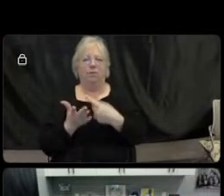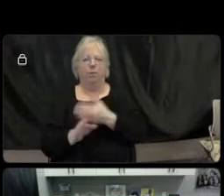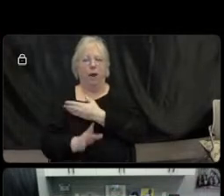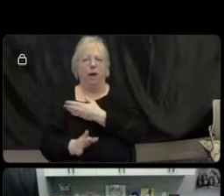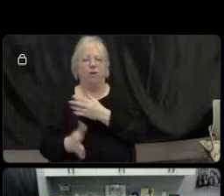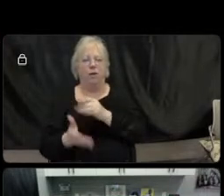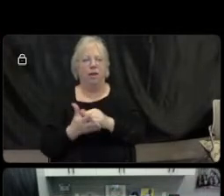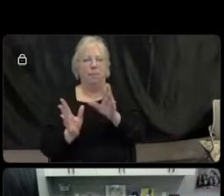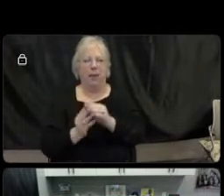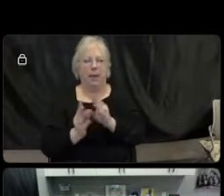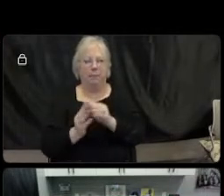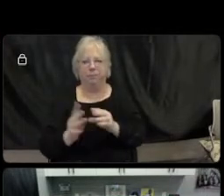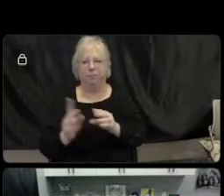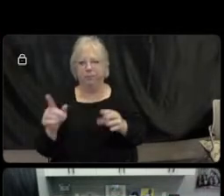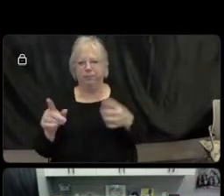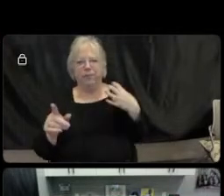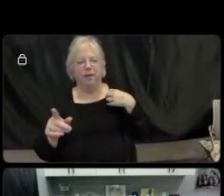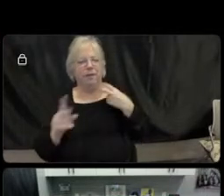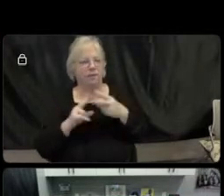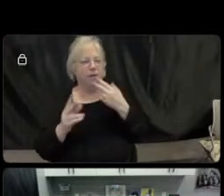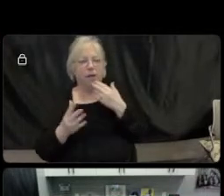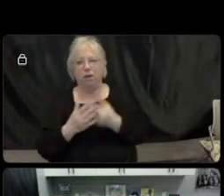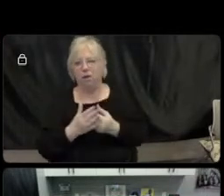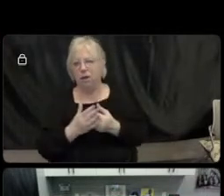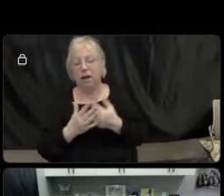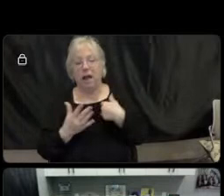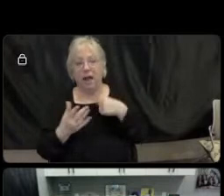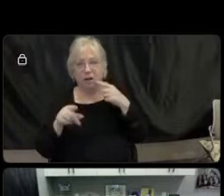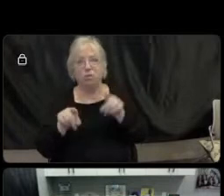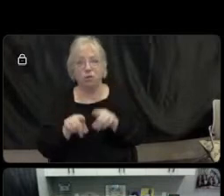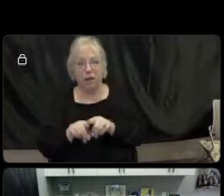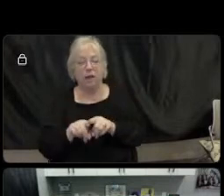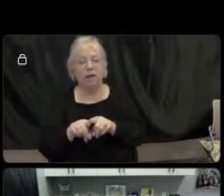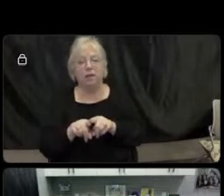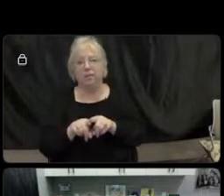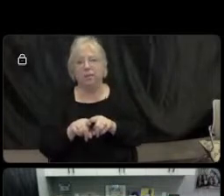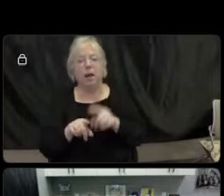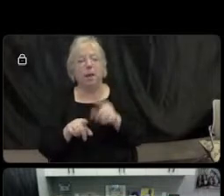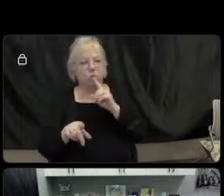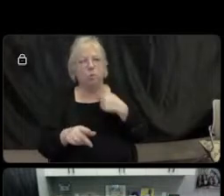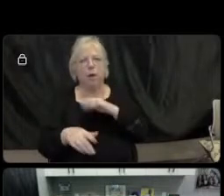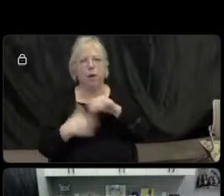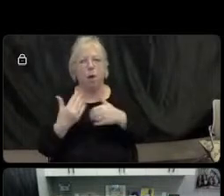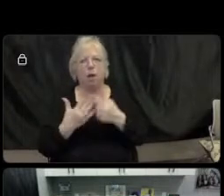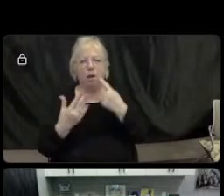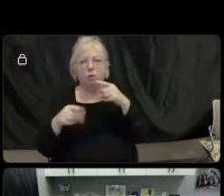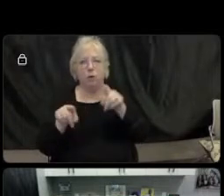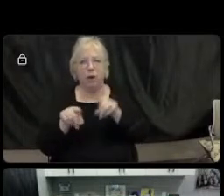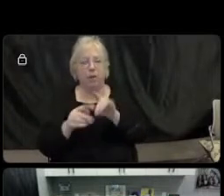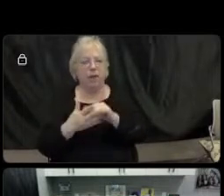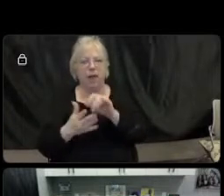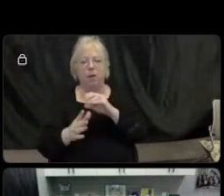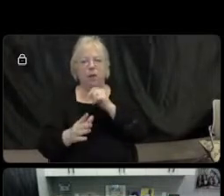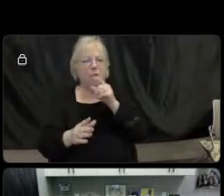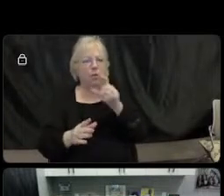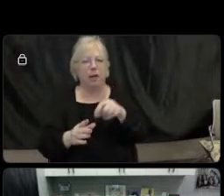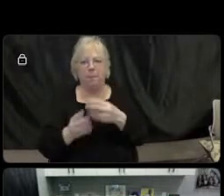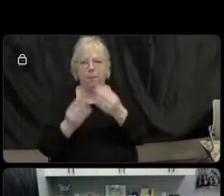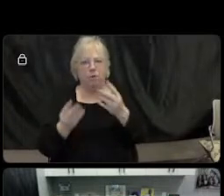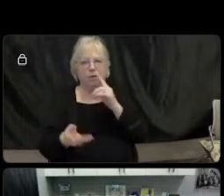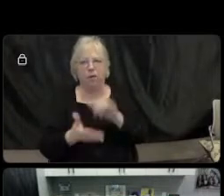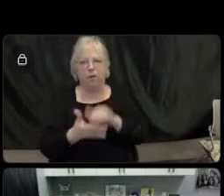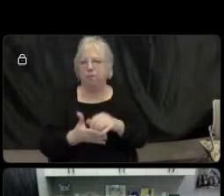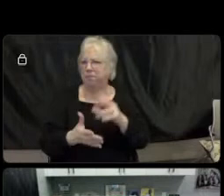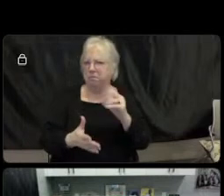that. Very good. We've heard that, and I agree. I'm sure we all agree with that, and that a motion is not required for that. No, sir, it is not. We